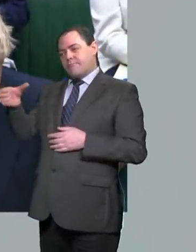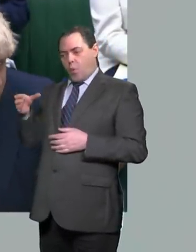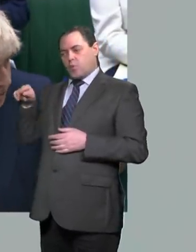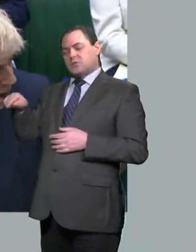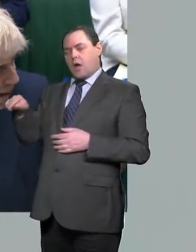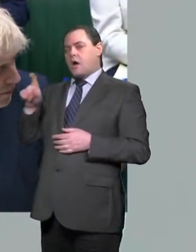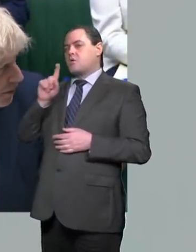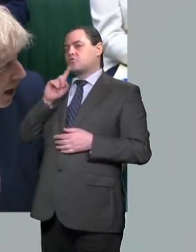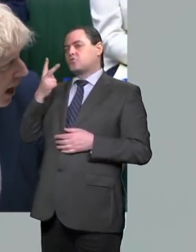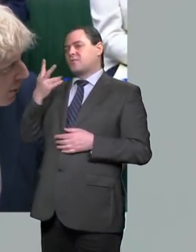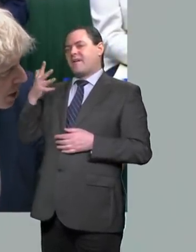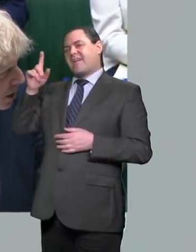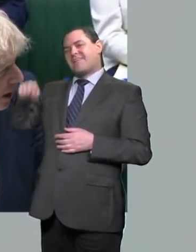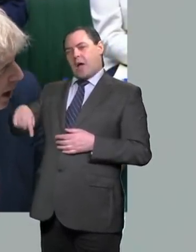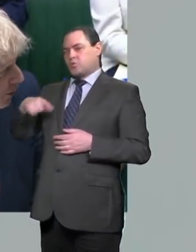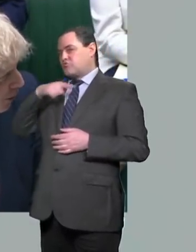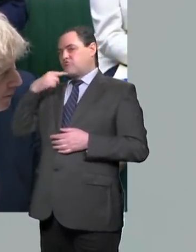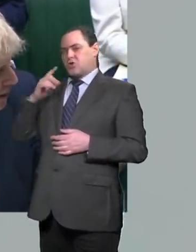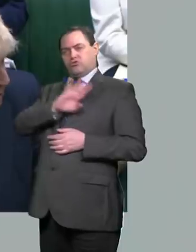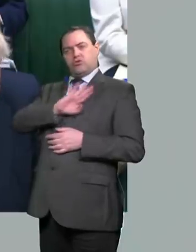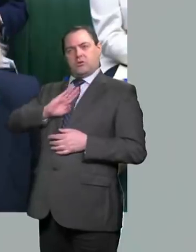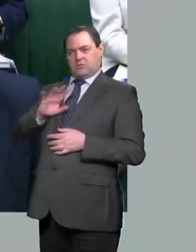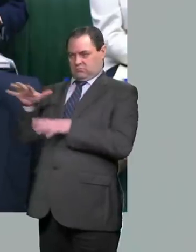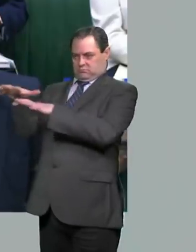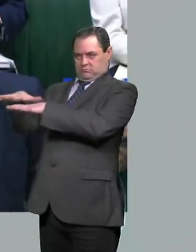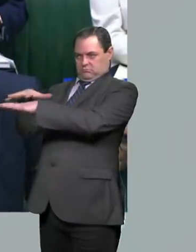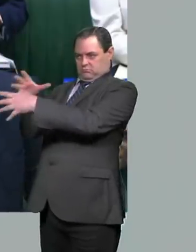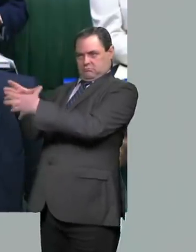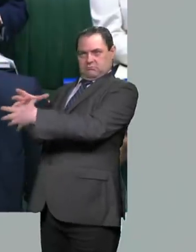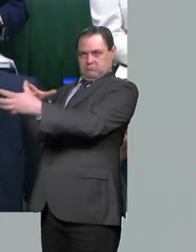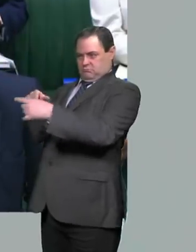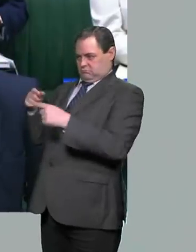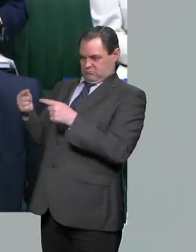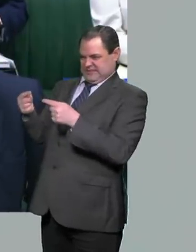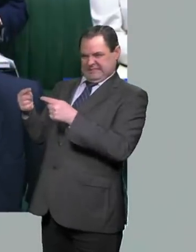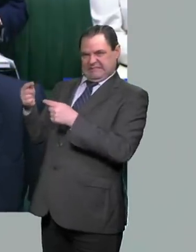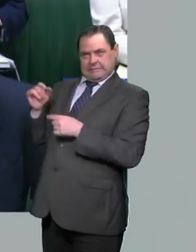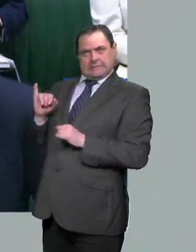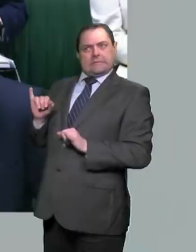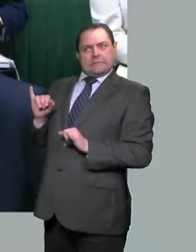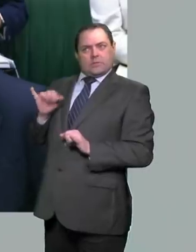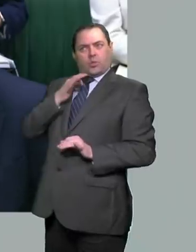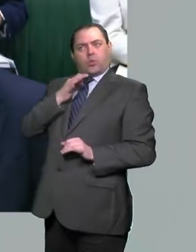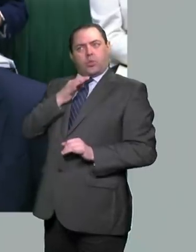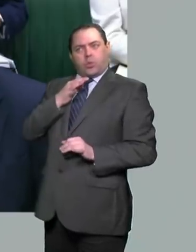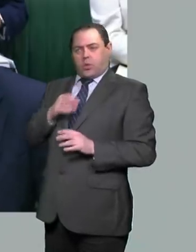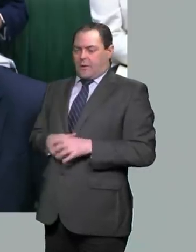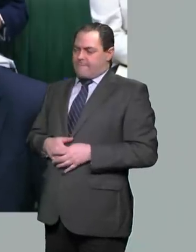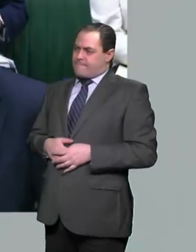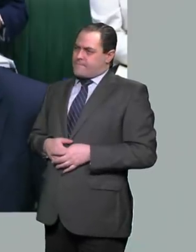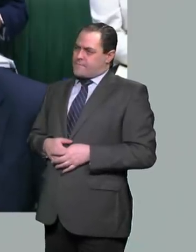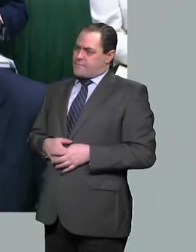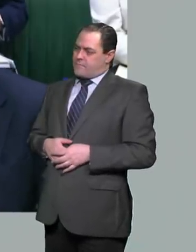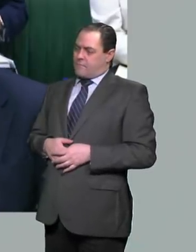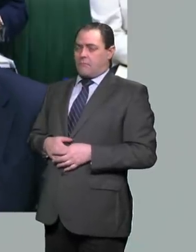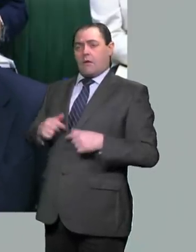about 125,000 Russian troops massing. The situation is very perilous. And the job